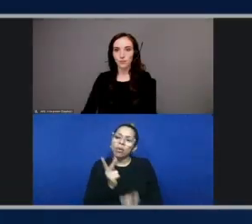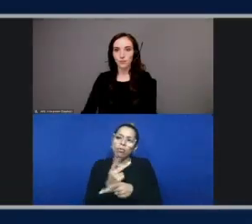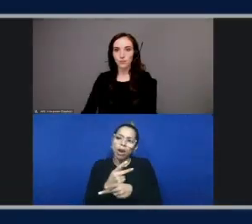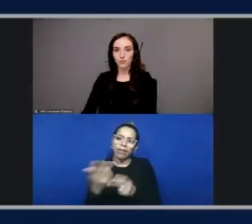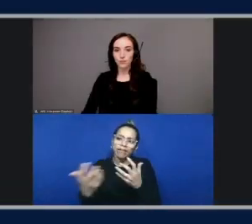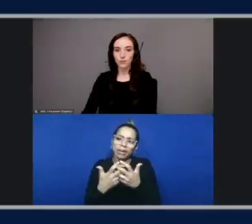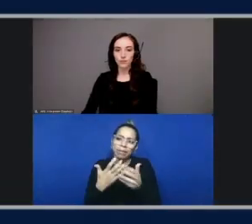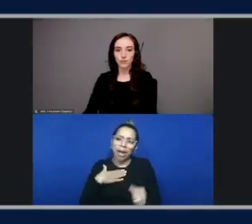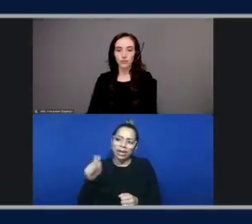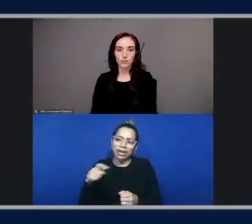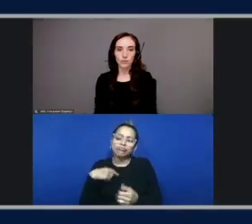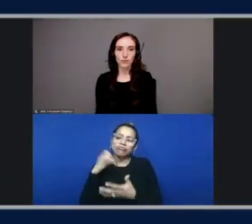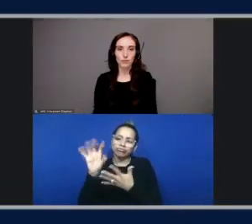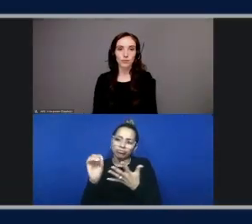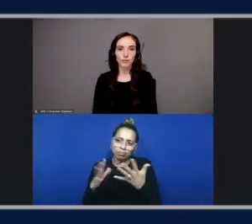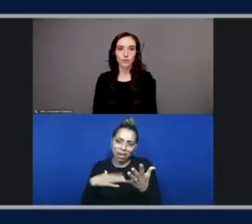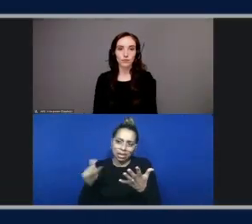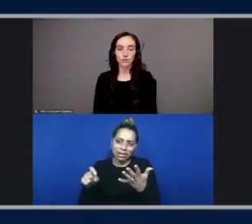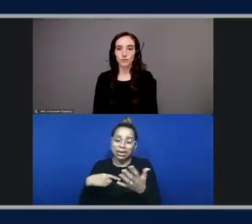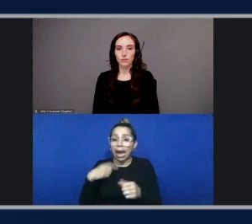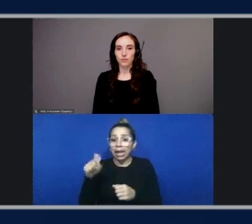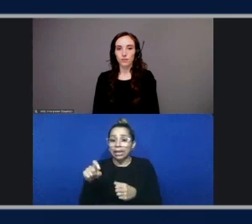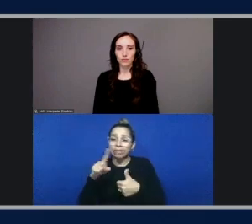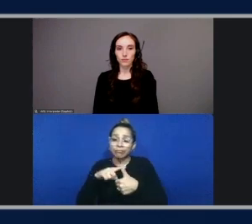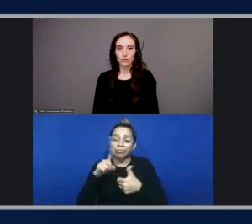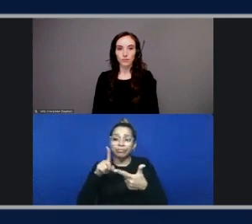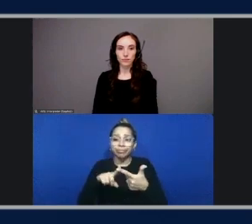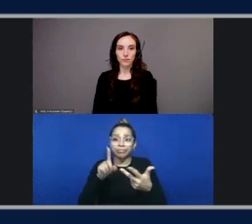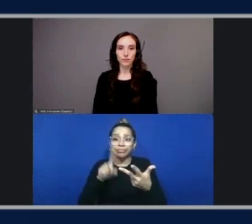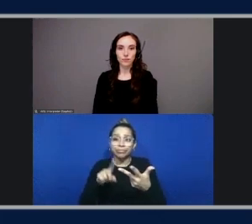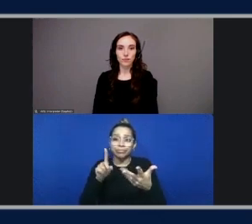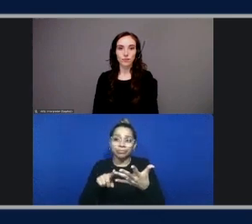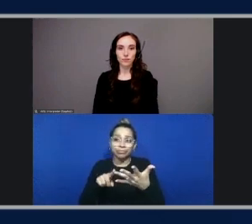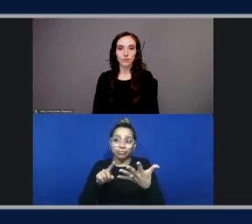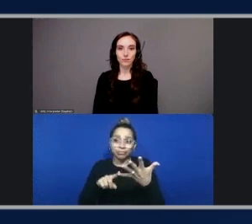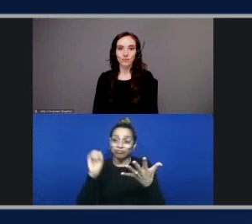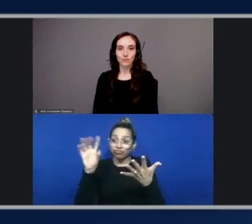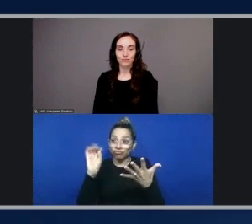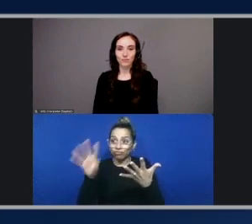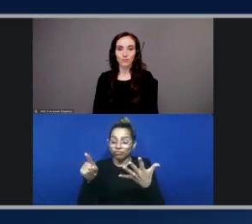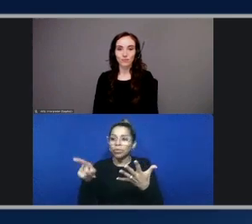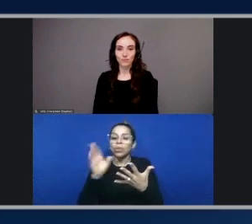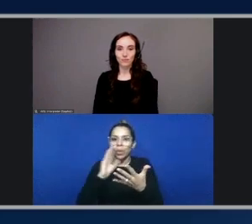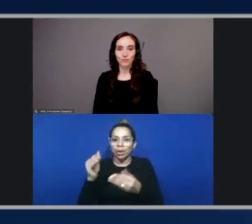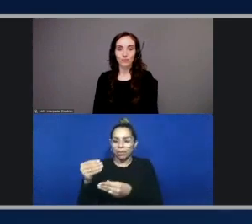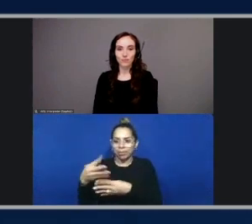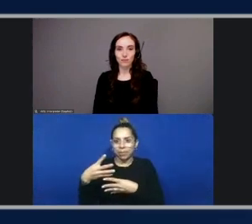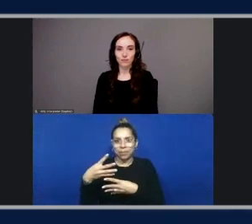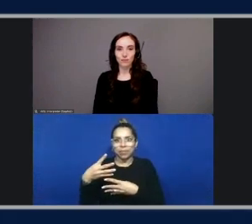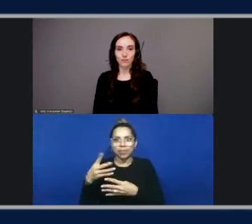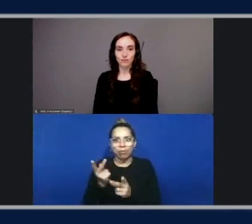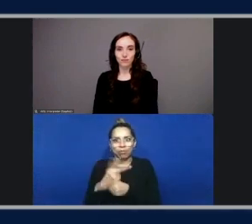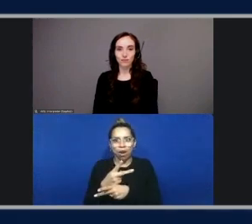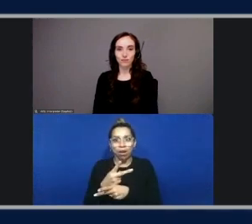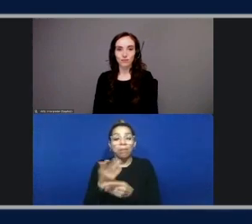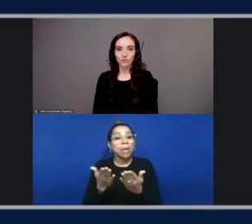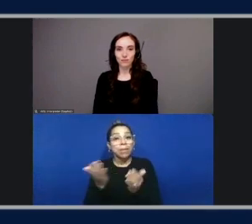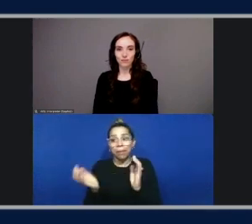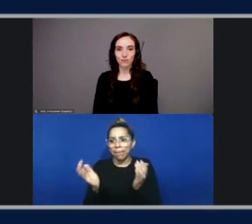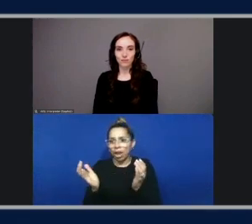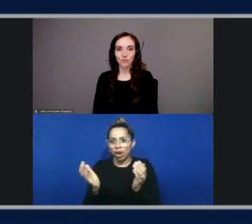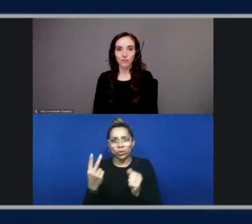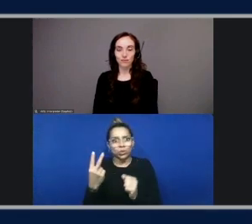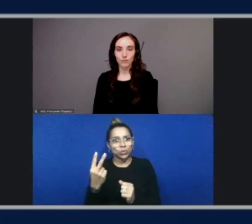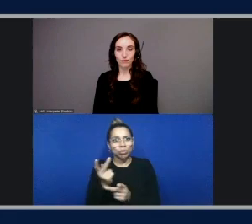my needs. I need A, I need B, I need C, and it will give me back products. And you can say, well, compare these two. Which one's lighter? Which one's